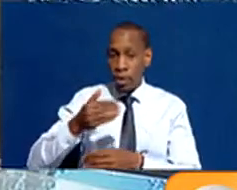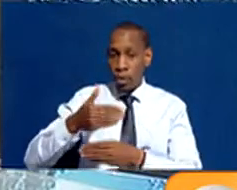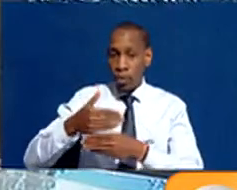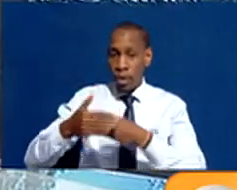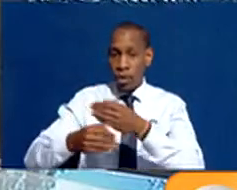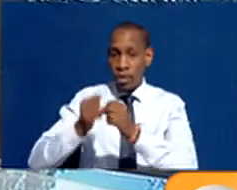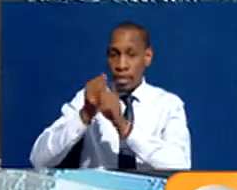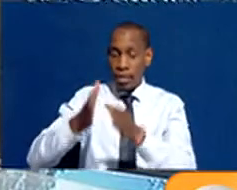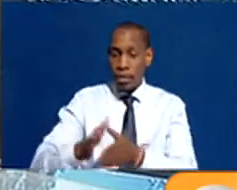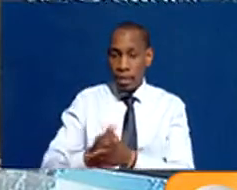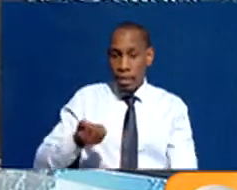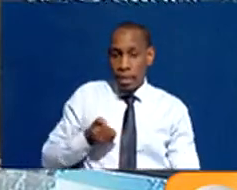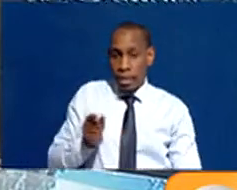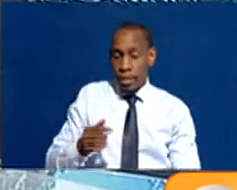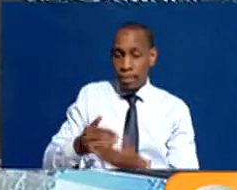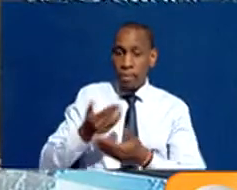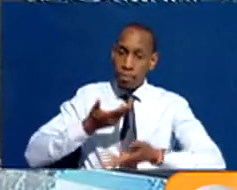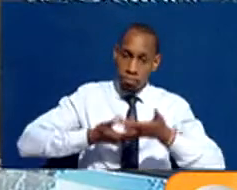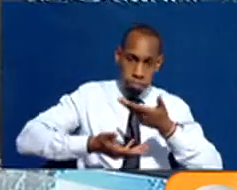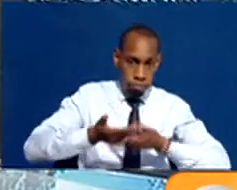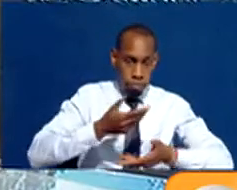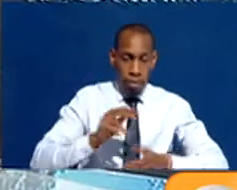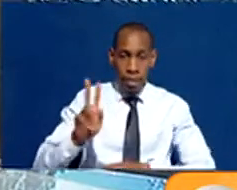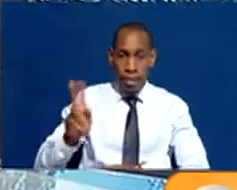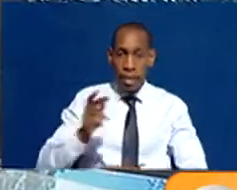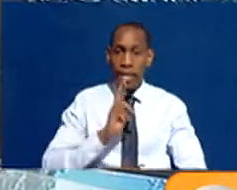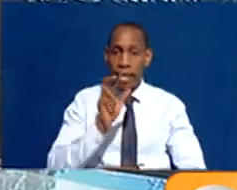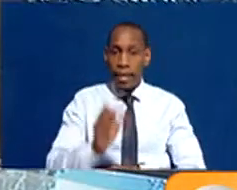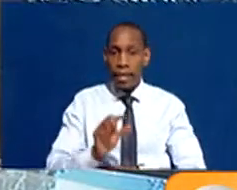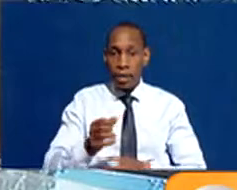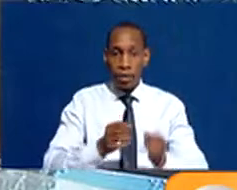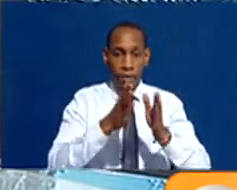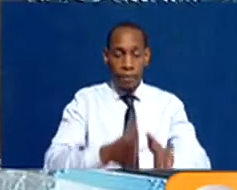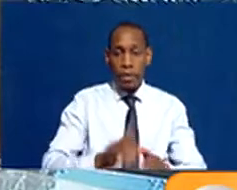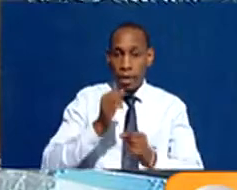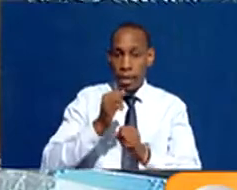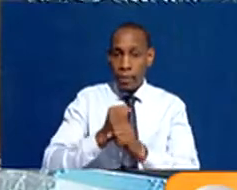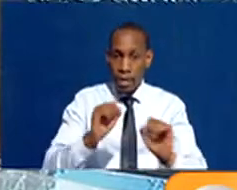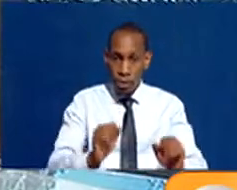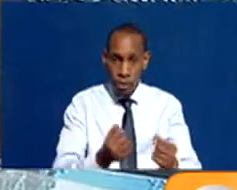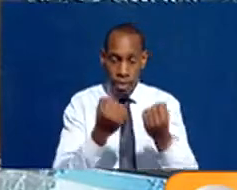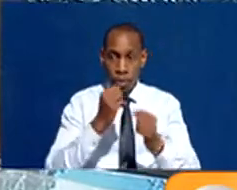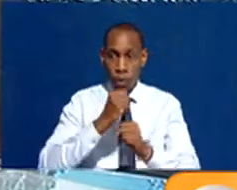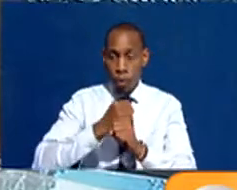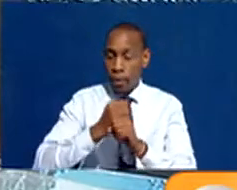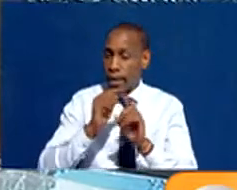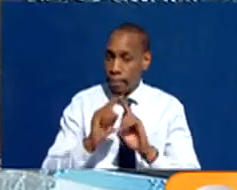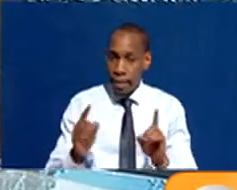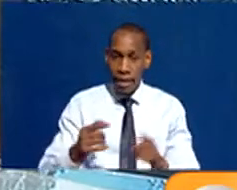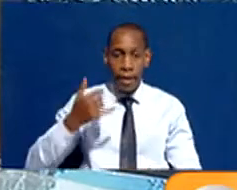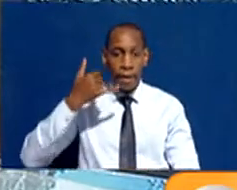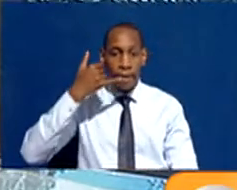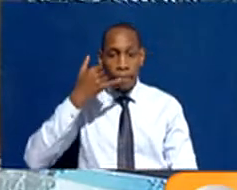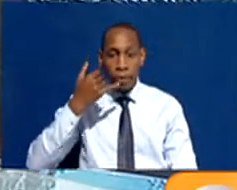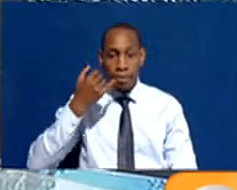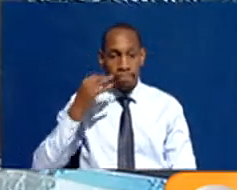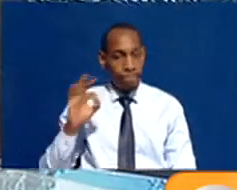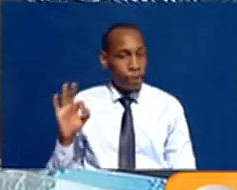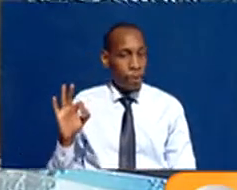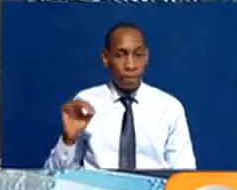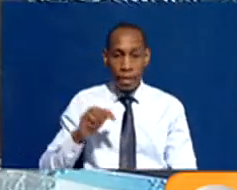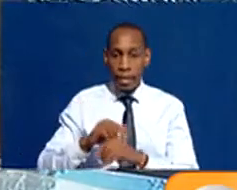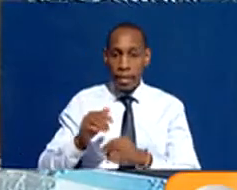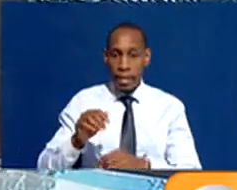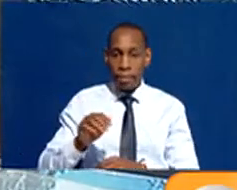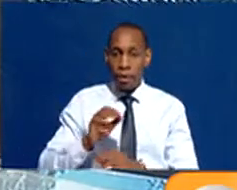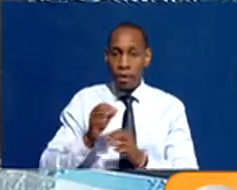workers. She was initially in contact with Kenya Red Cross officials conducting the rescue operation, but her phone went off, and by the time